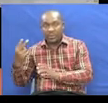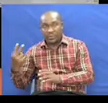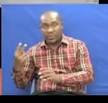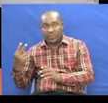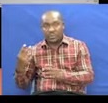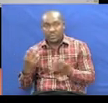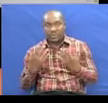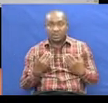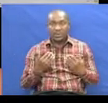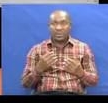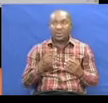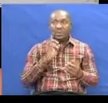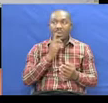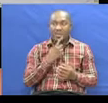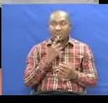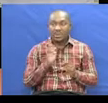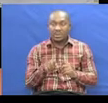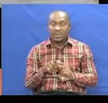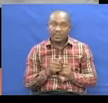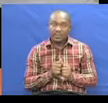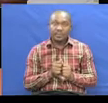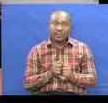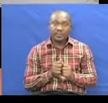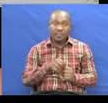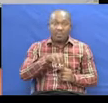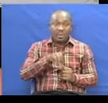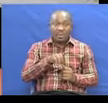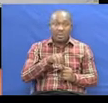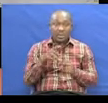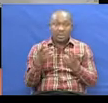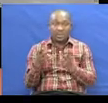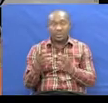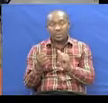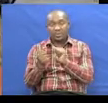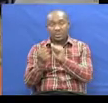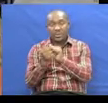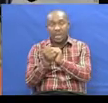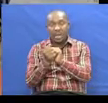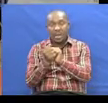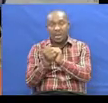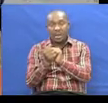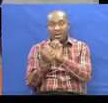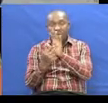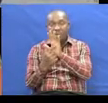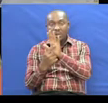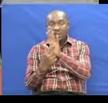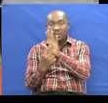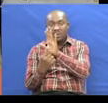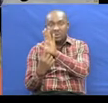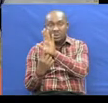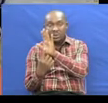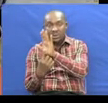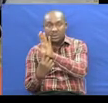to P this one already. P